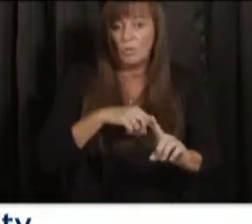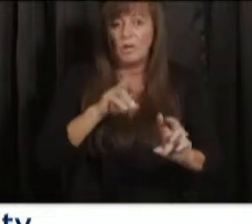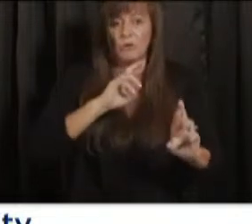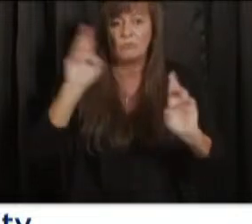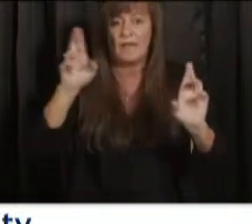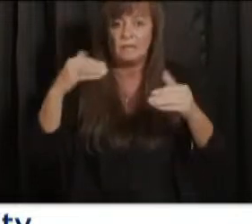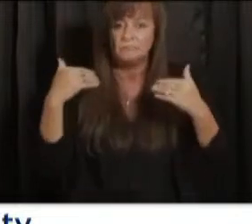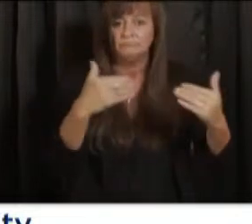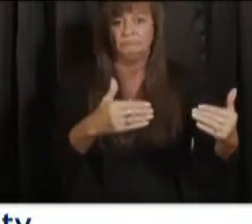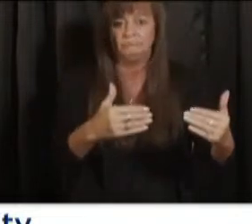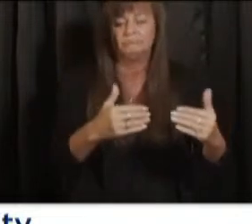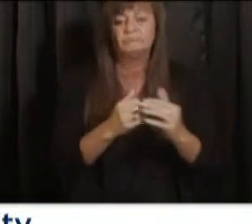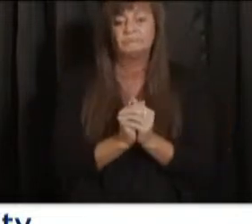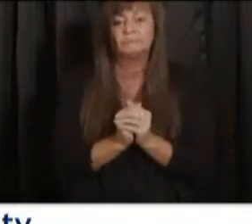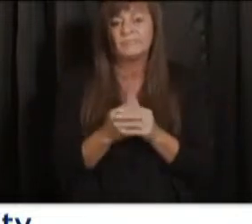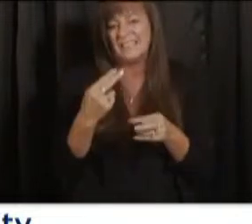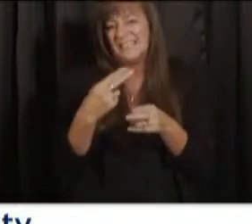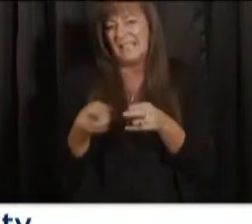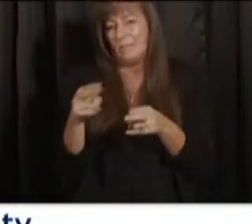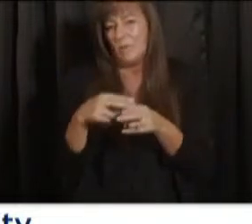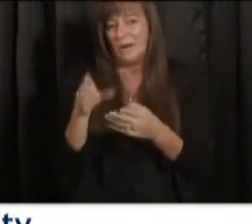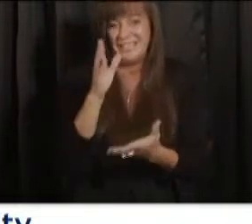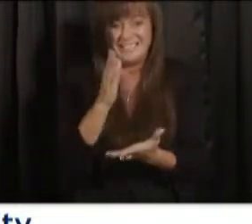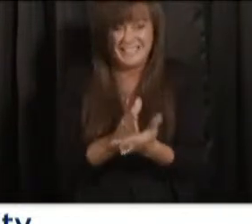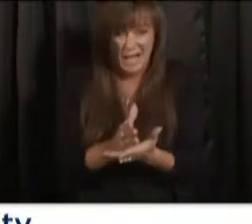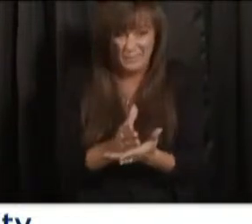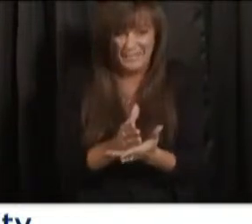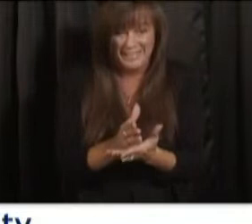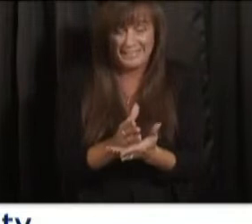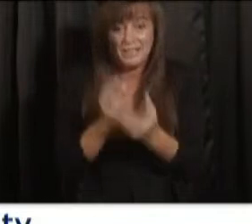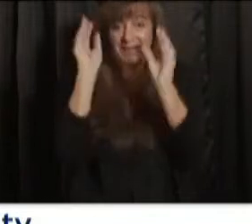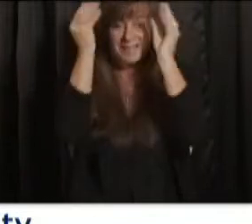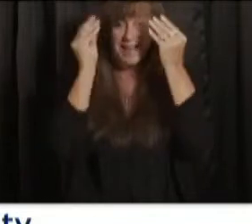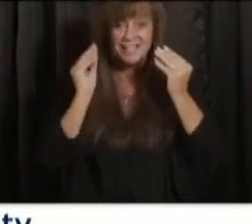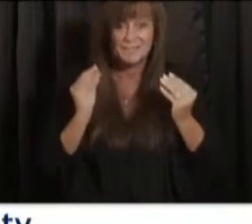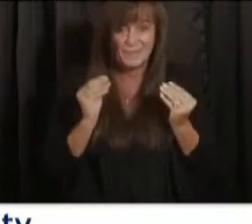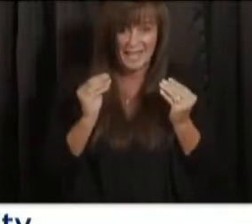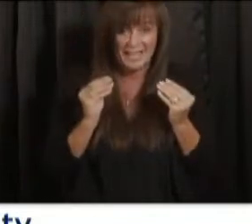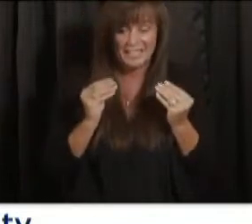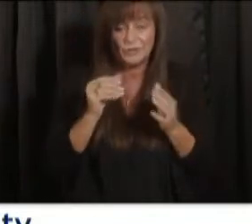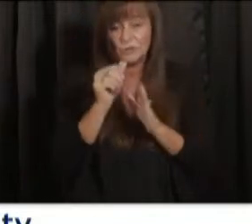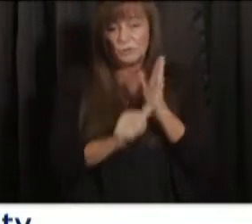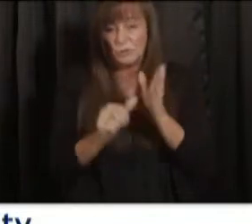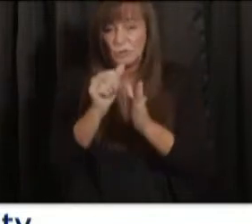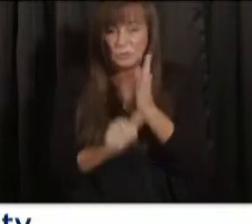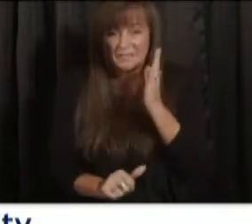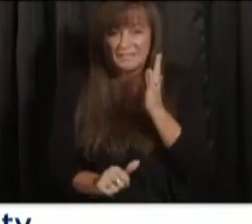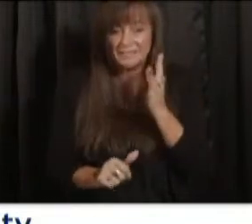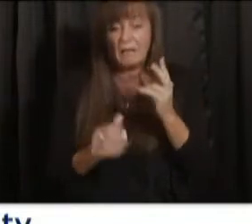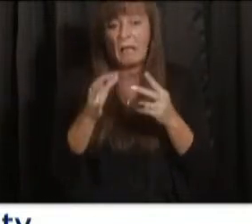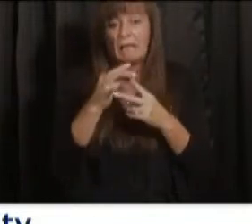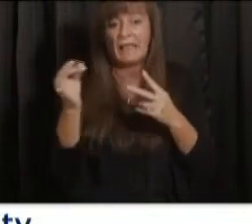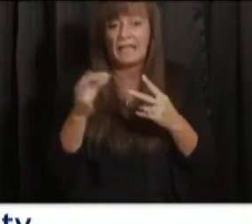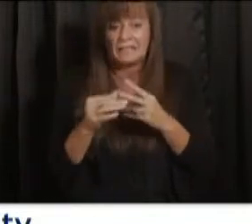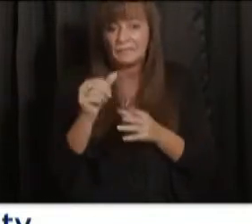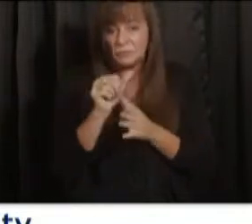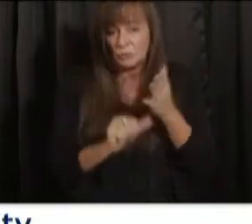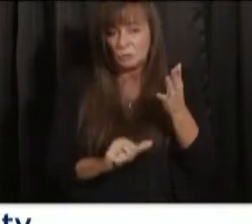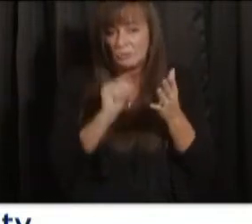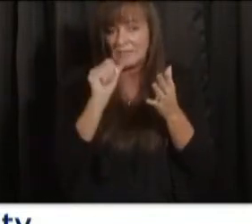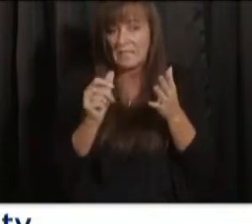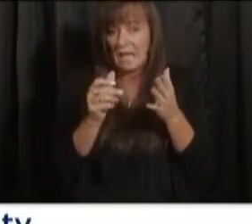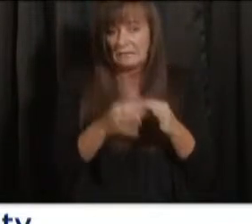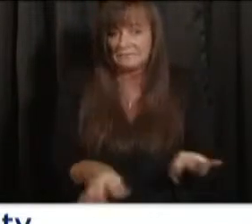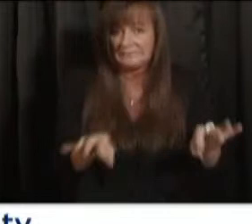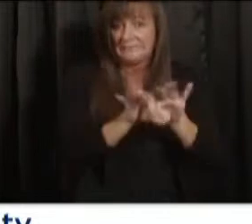way. Temporarily stopping cosmetic surgeries and then potentially other elective procedures. There are